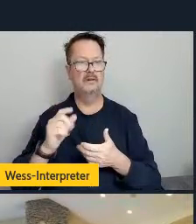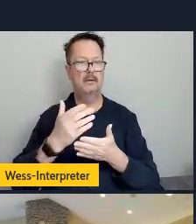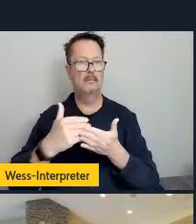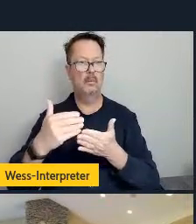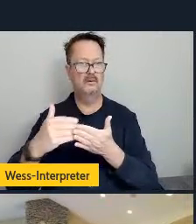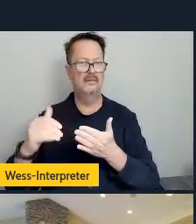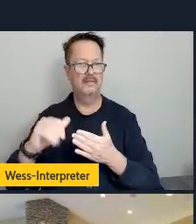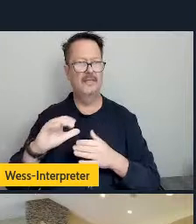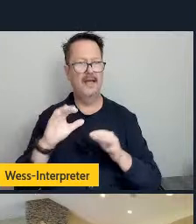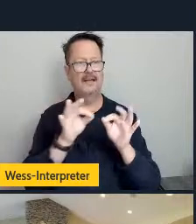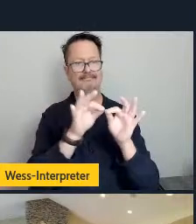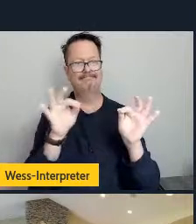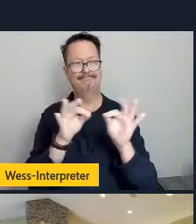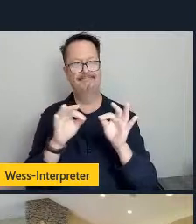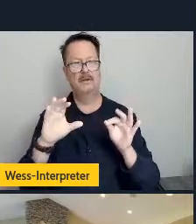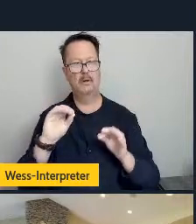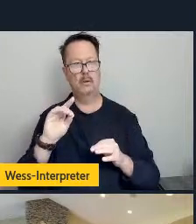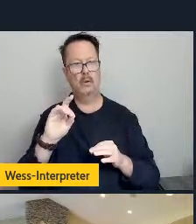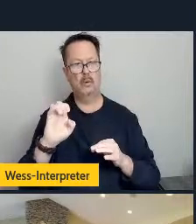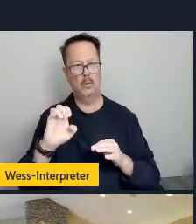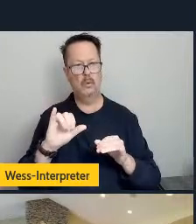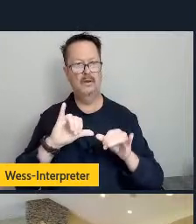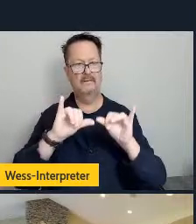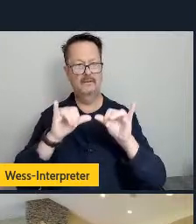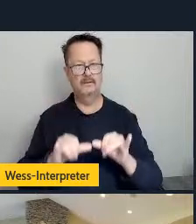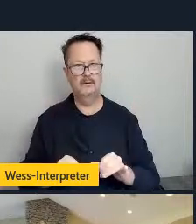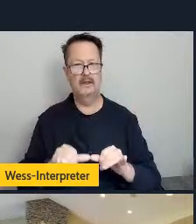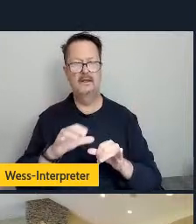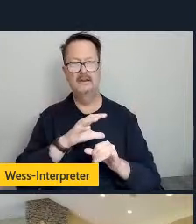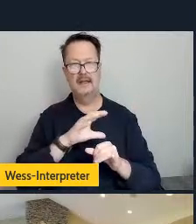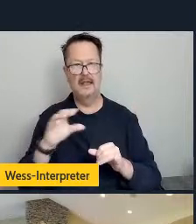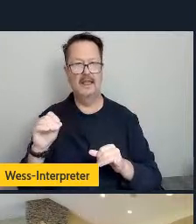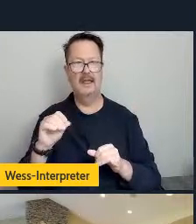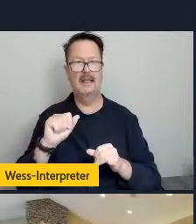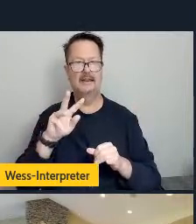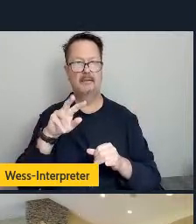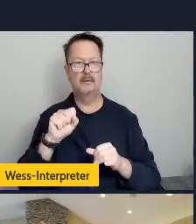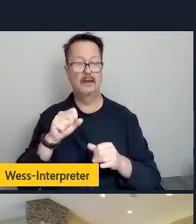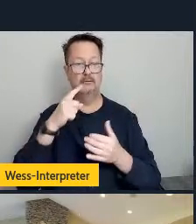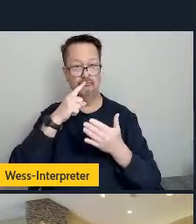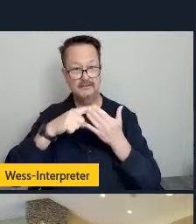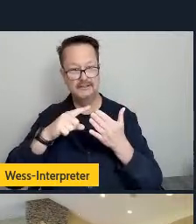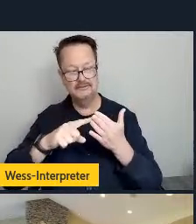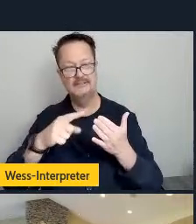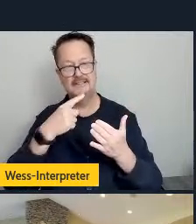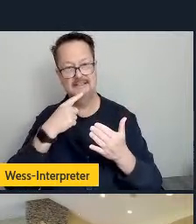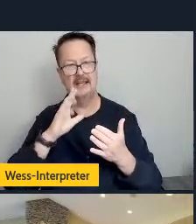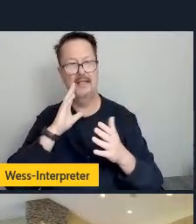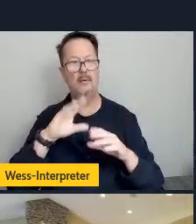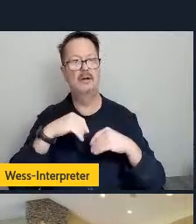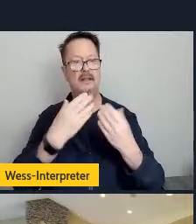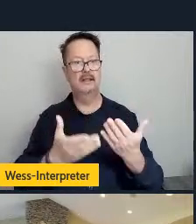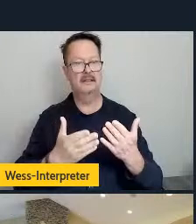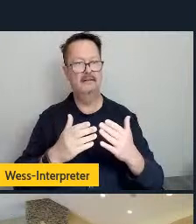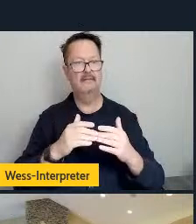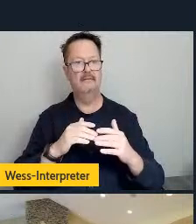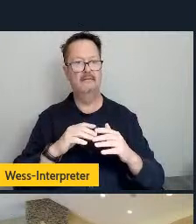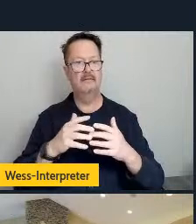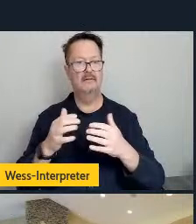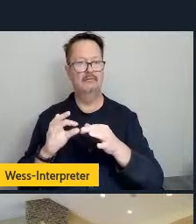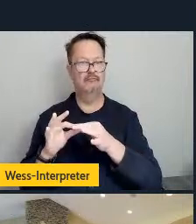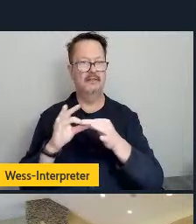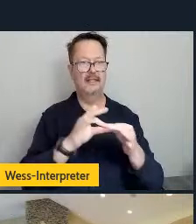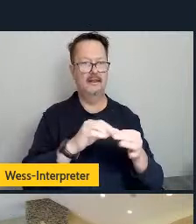a code, configuration, and AWS resources that together deliver against the requirement. And